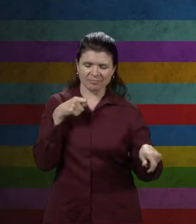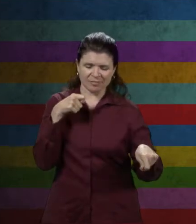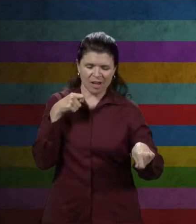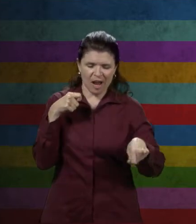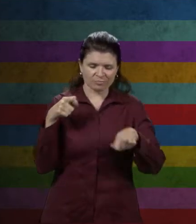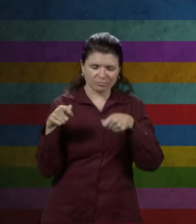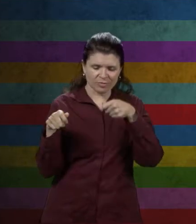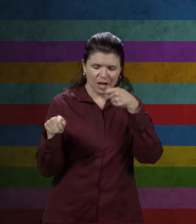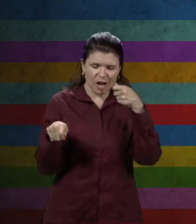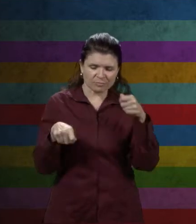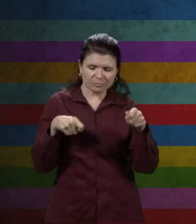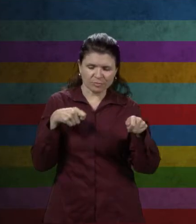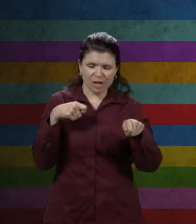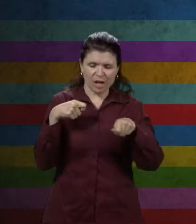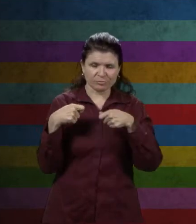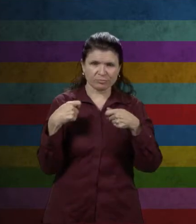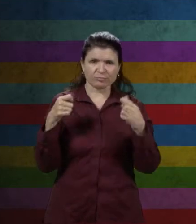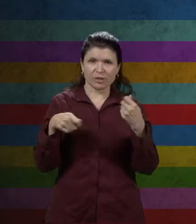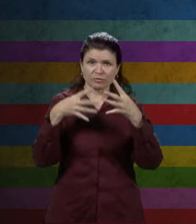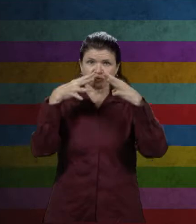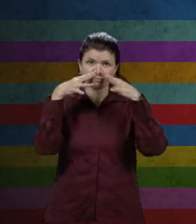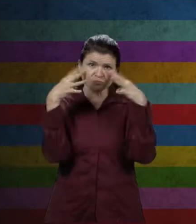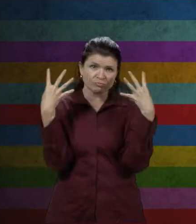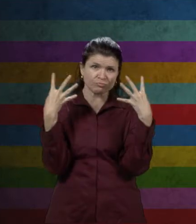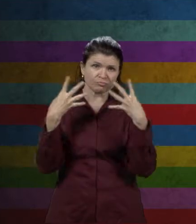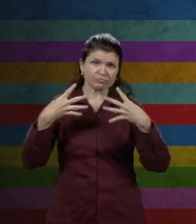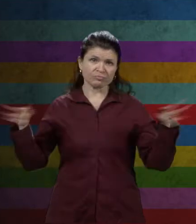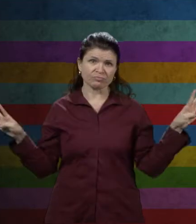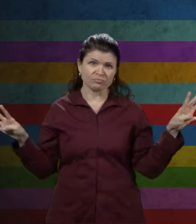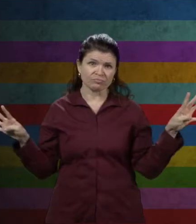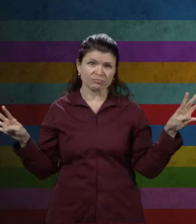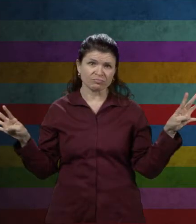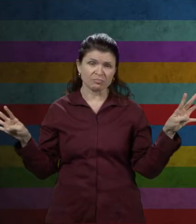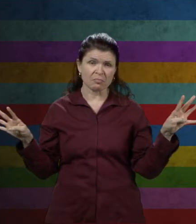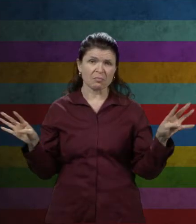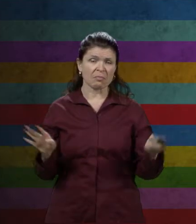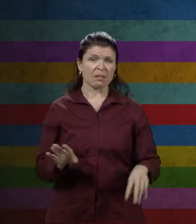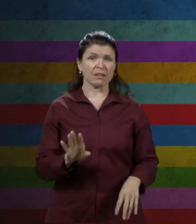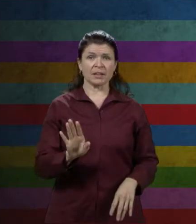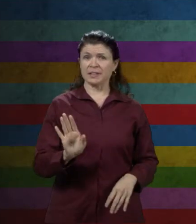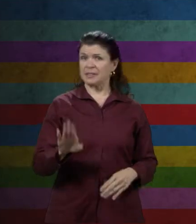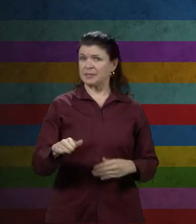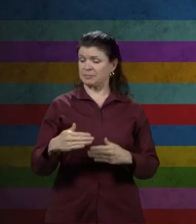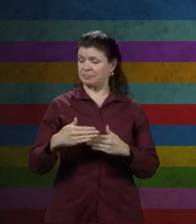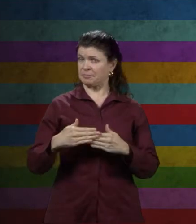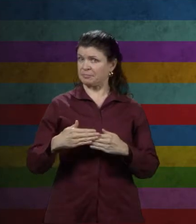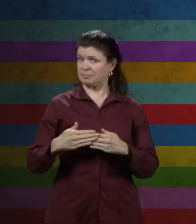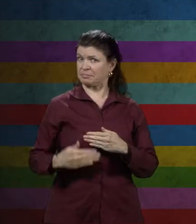wanted, and she never had even a touch of stripes again.